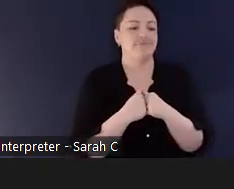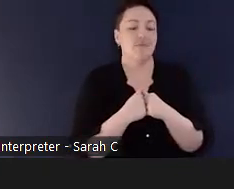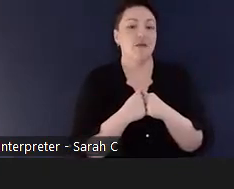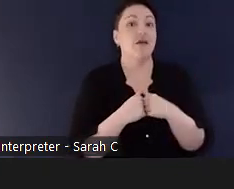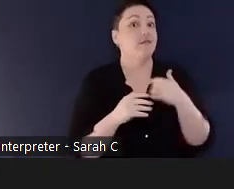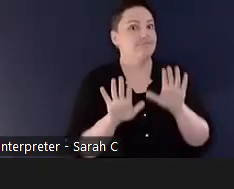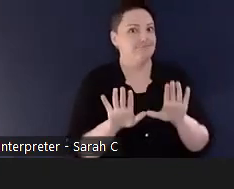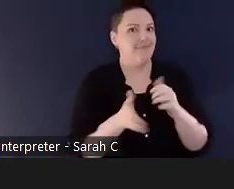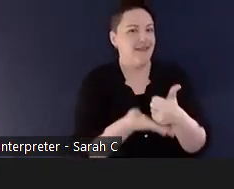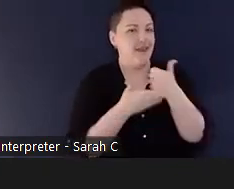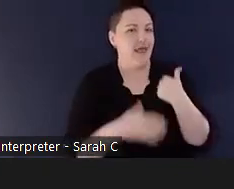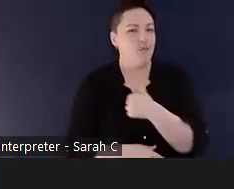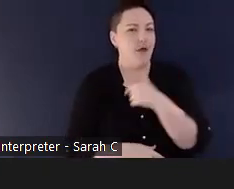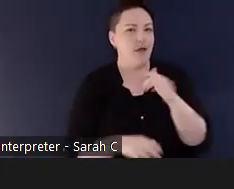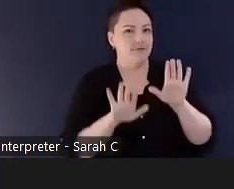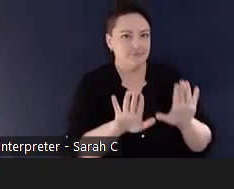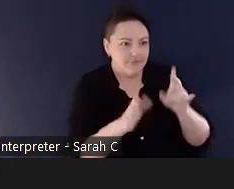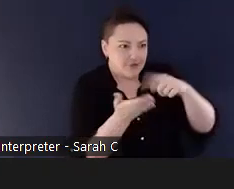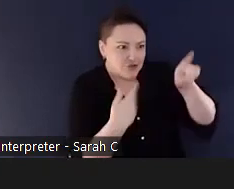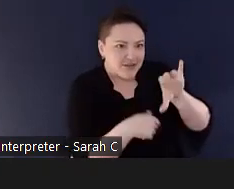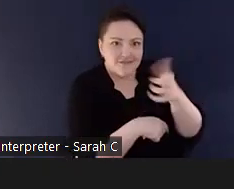for all of our participants.